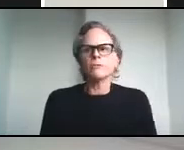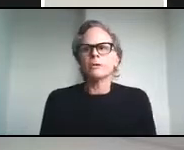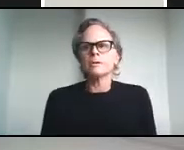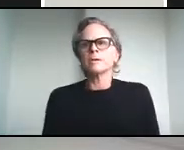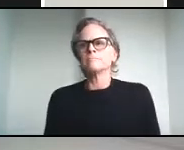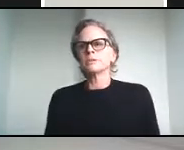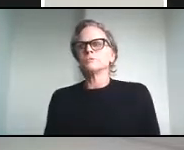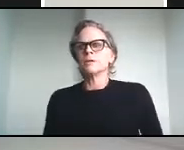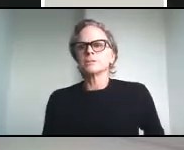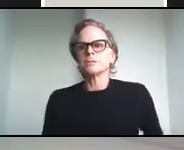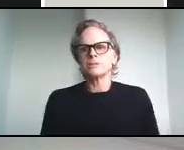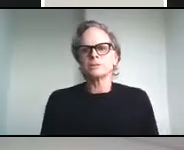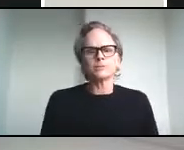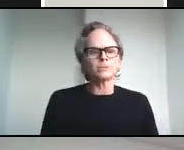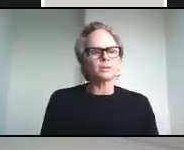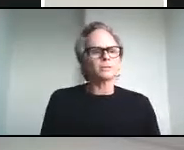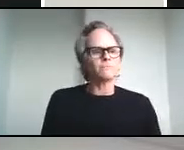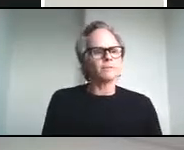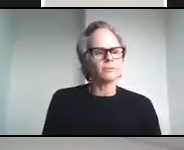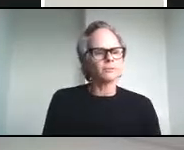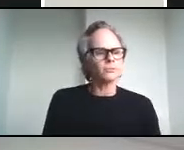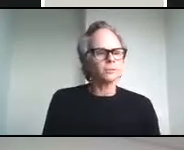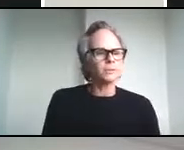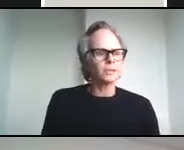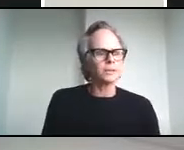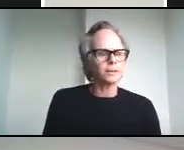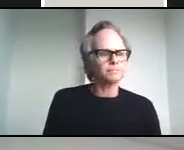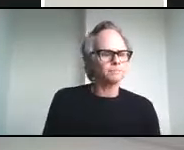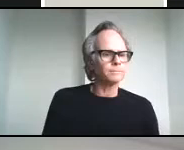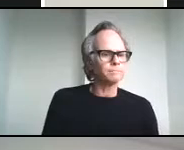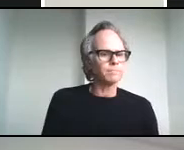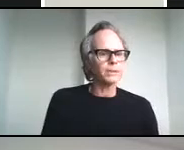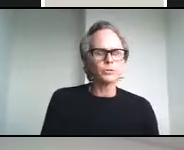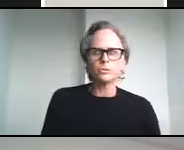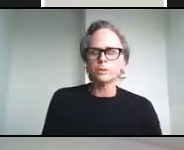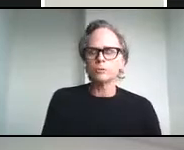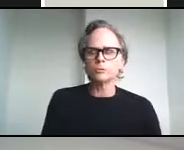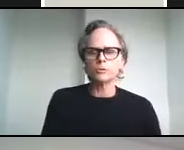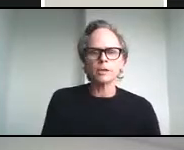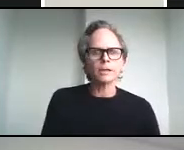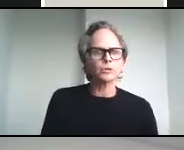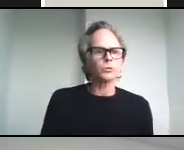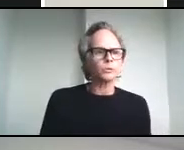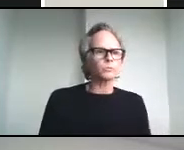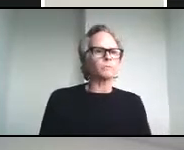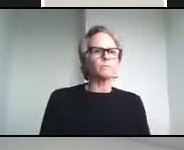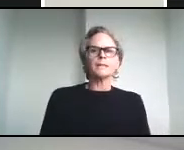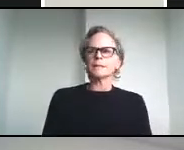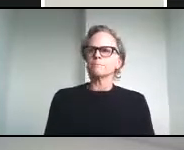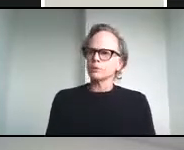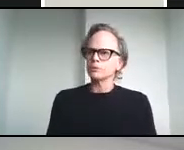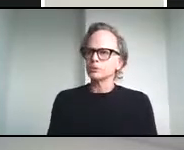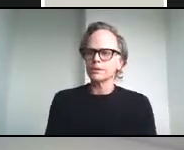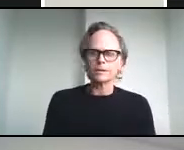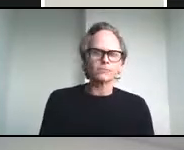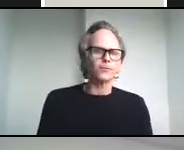Hello, everyone. I'm Steve Johnson, principal at Johnson Favreau. It's a pleasure to be with you tonight. I sure wish we were meeting